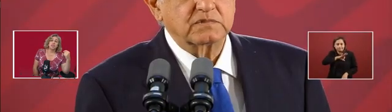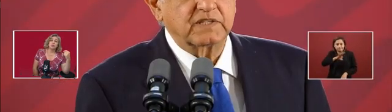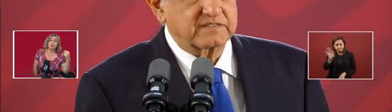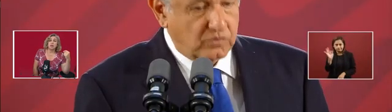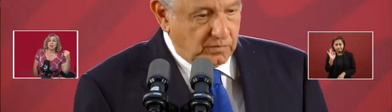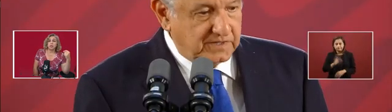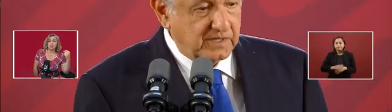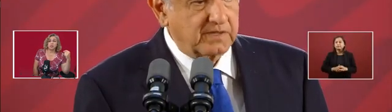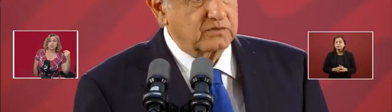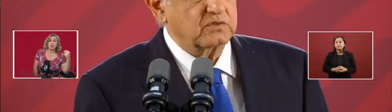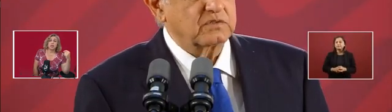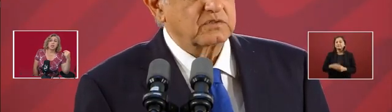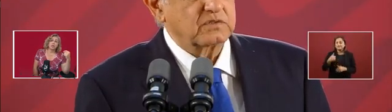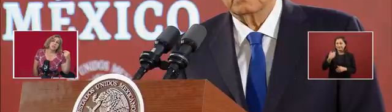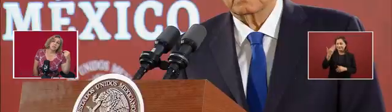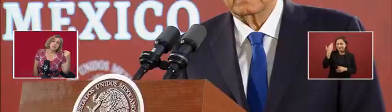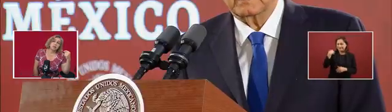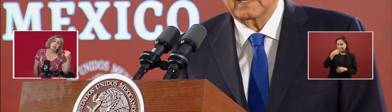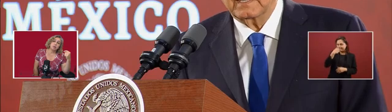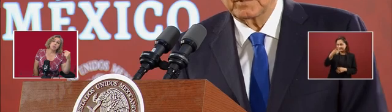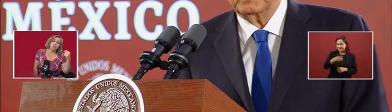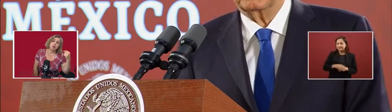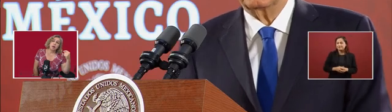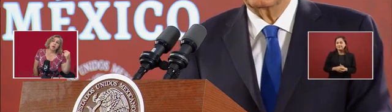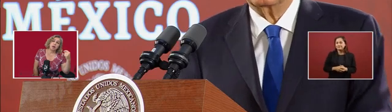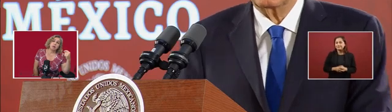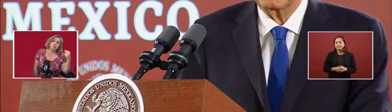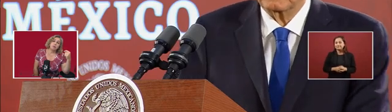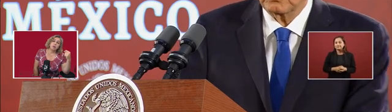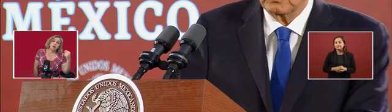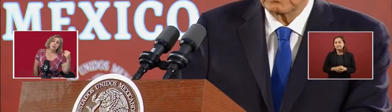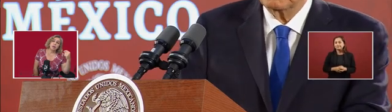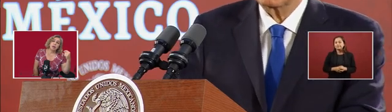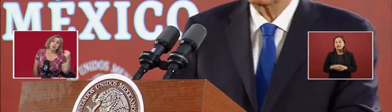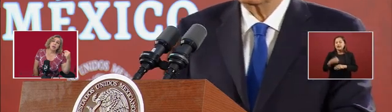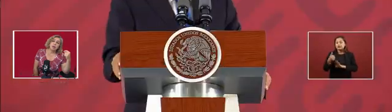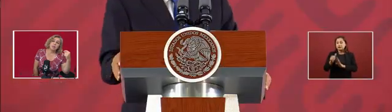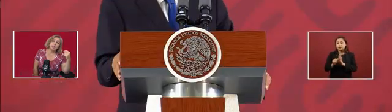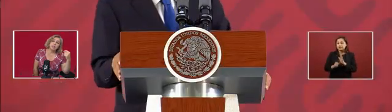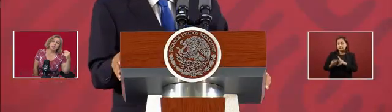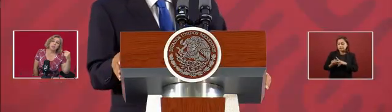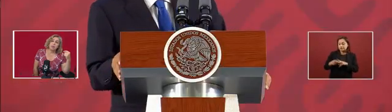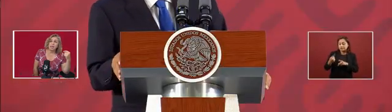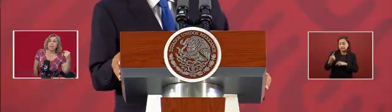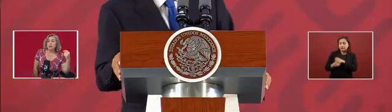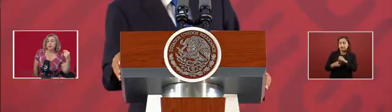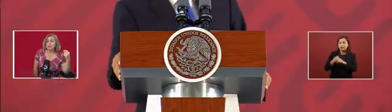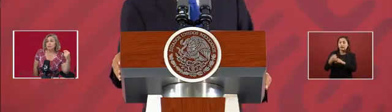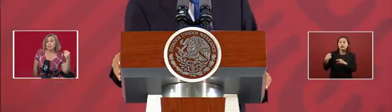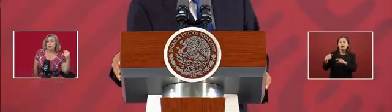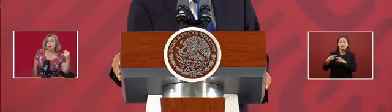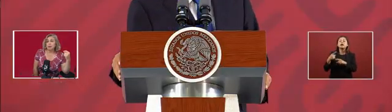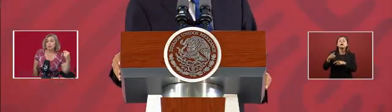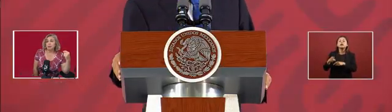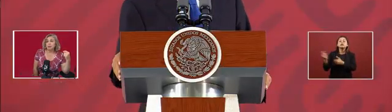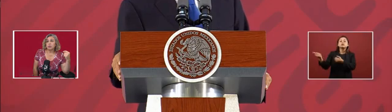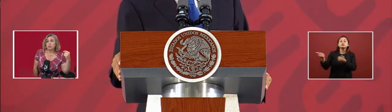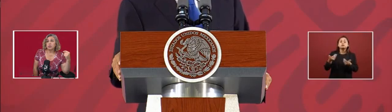in anticipation. No puede haber un juicio sumario, You can't assume a judgment, especially hacerlo aquí, do it